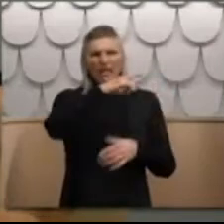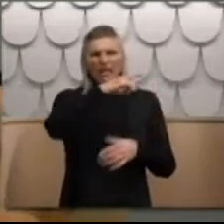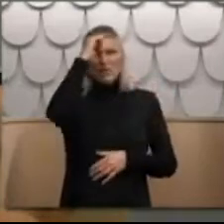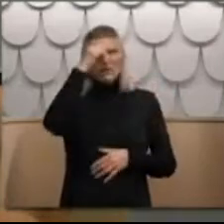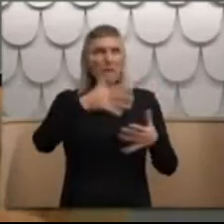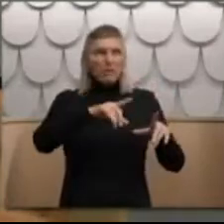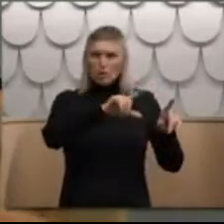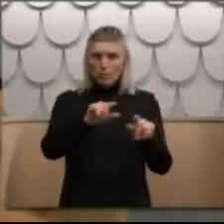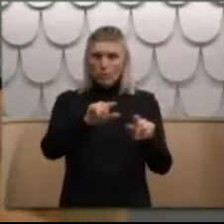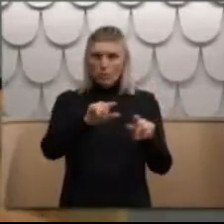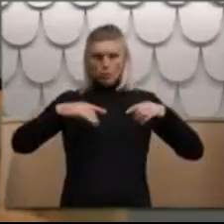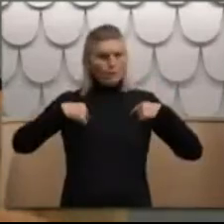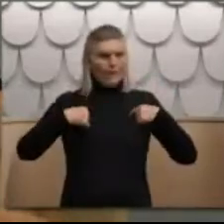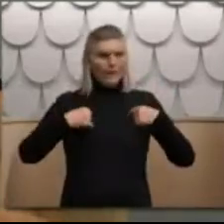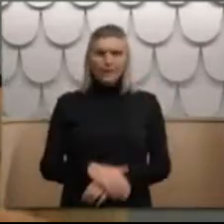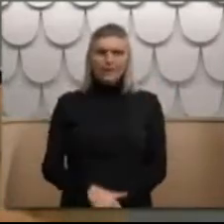to me,